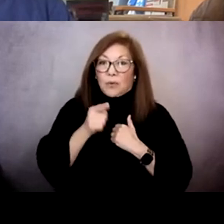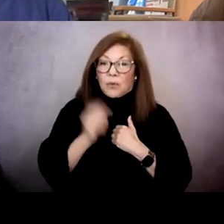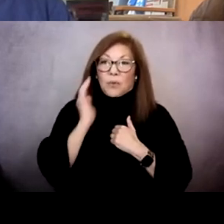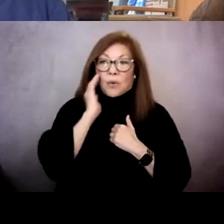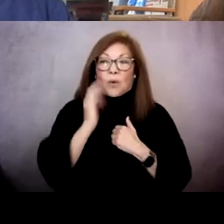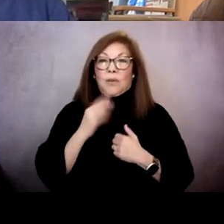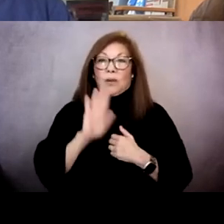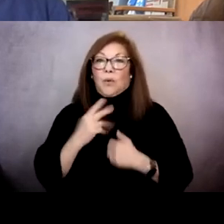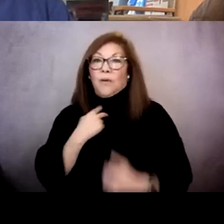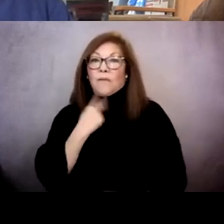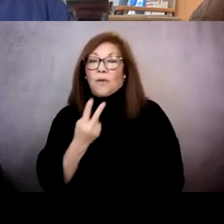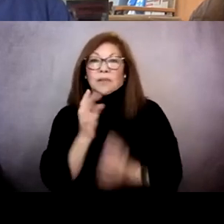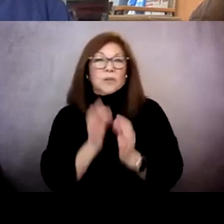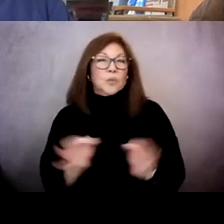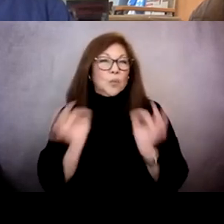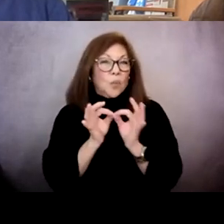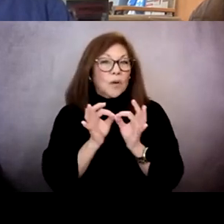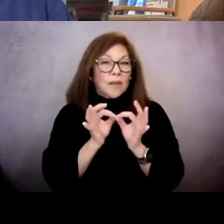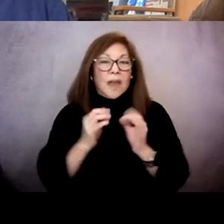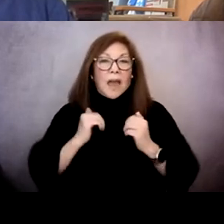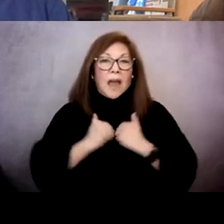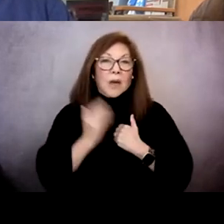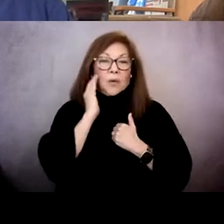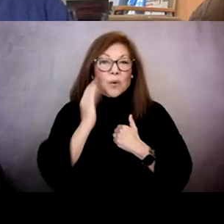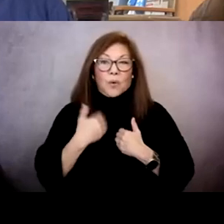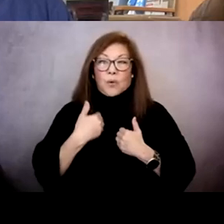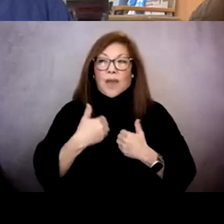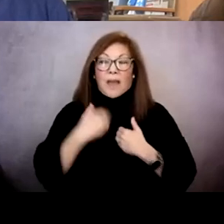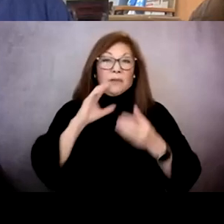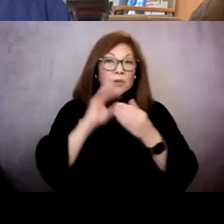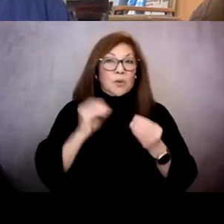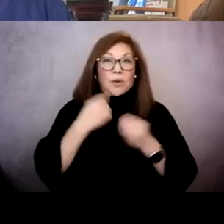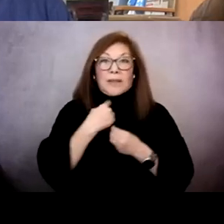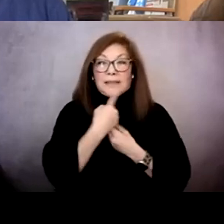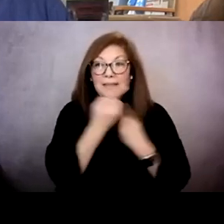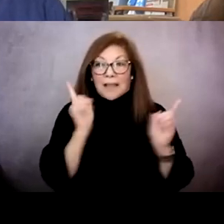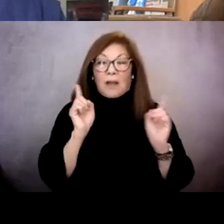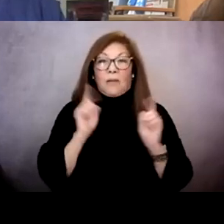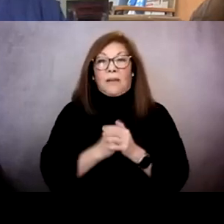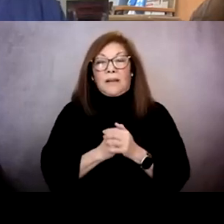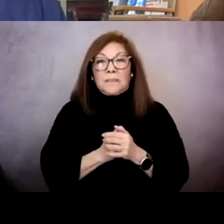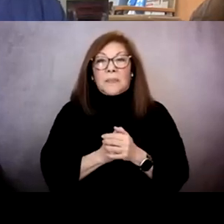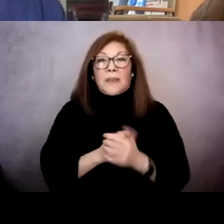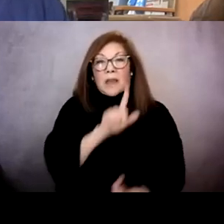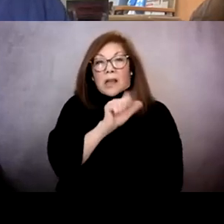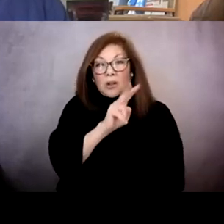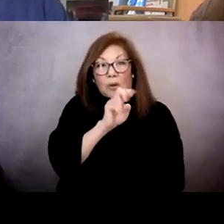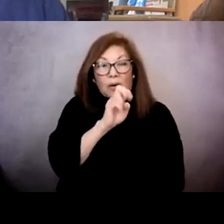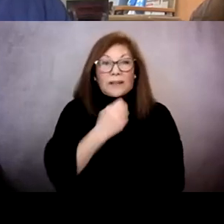voice is worthwhile? How do you know that you have a story to tell? And, you know, Lawrence